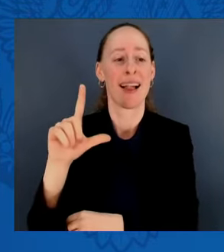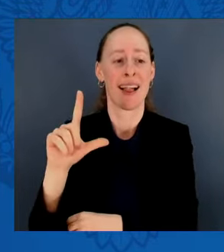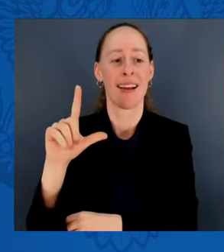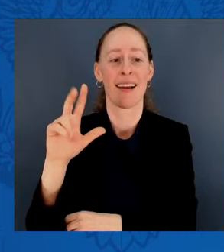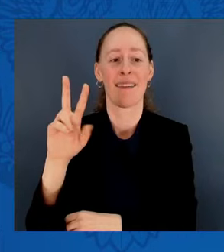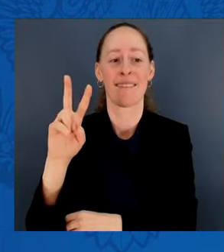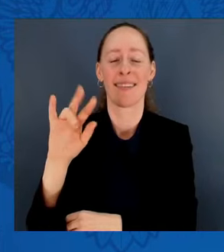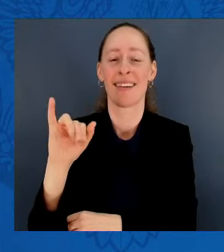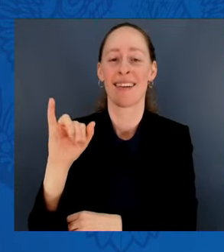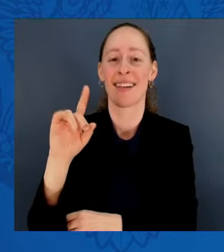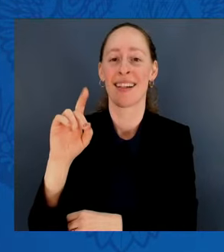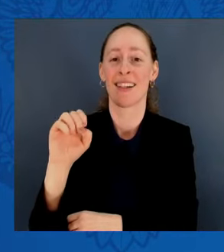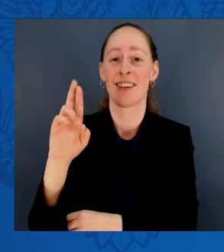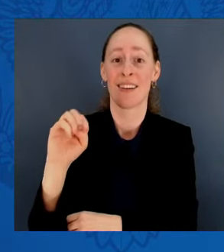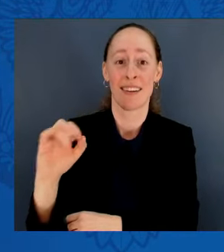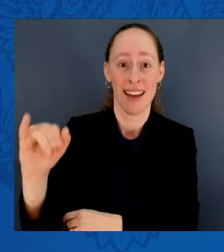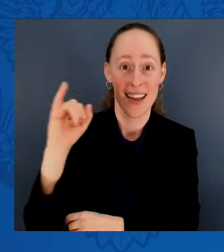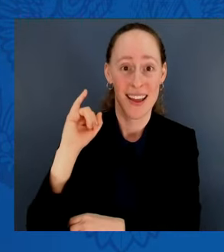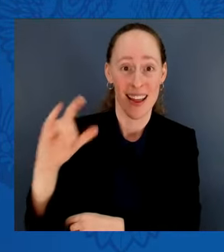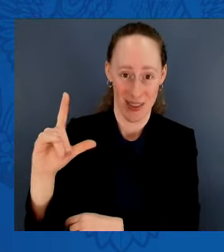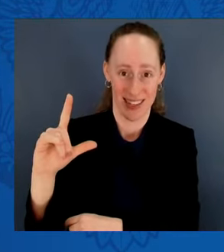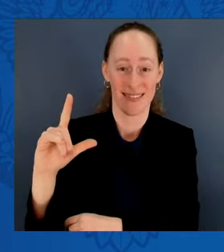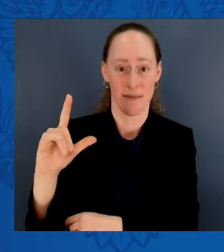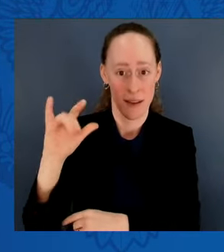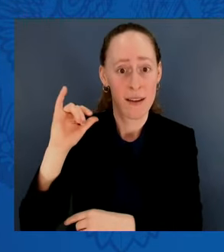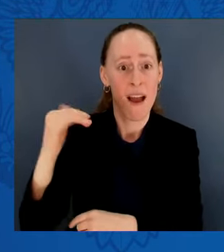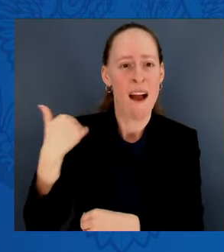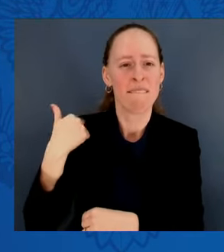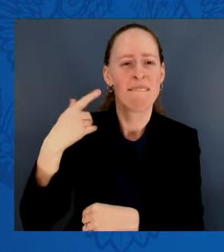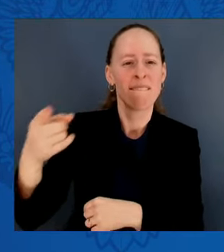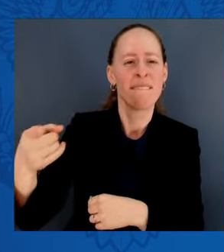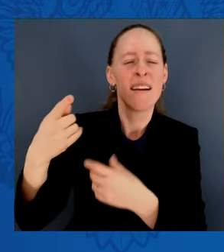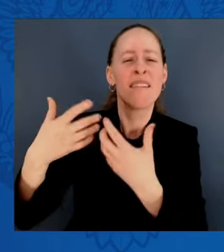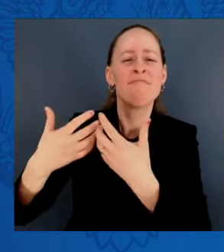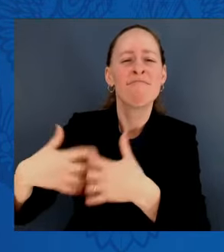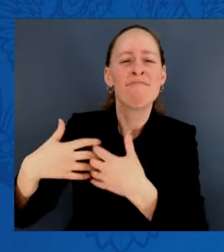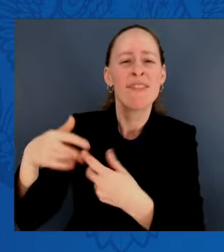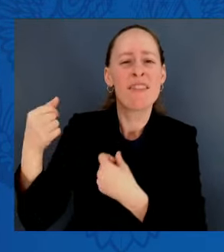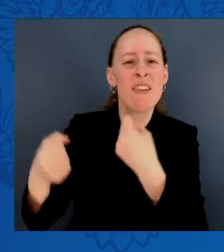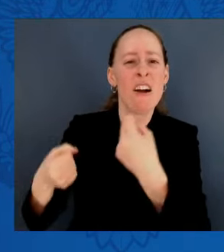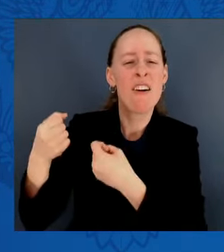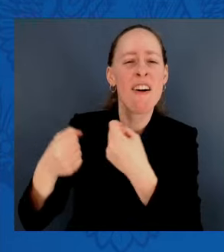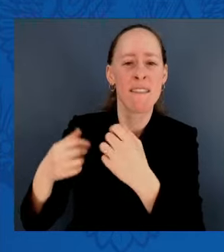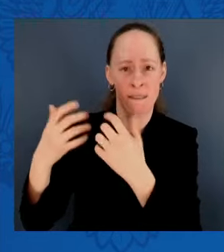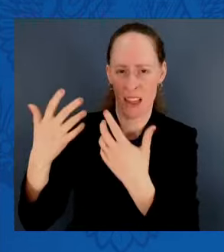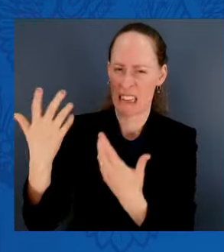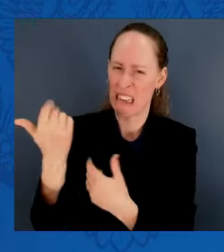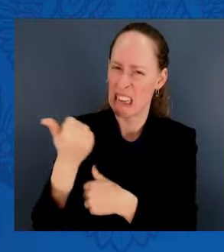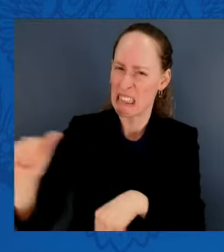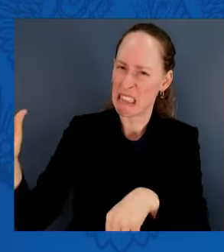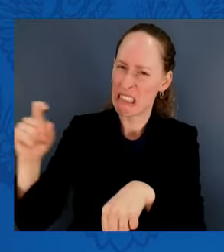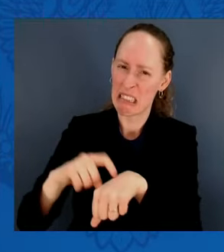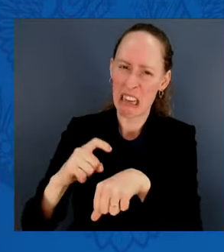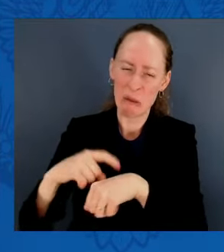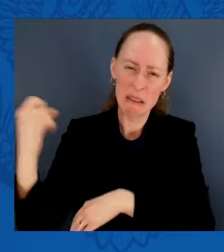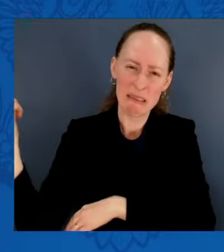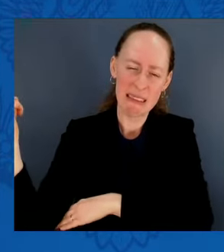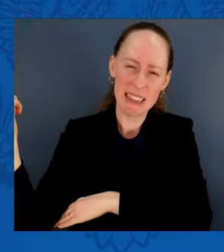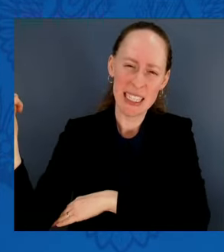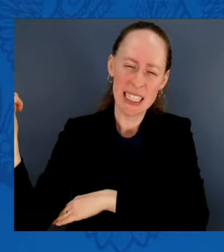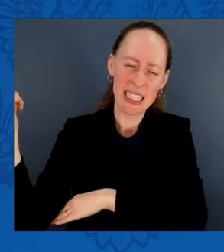the plant was on its way to shutting down. Thousands of workers feared for their livelihoods. Hope was